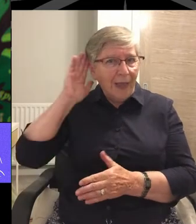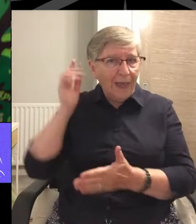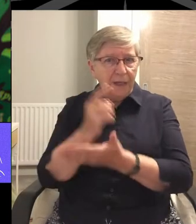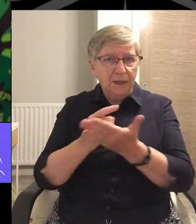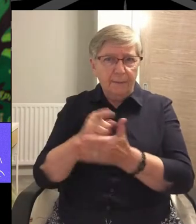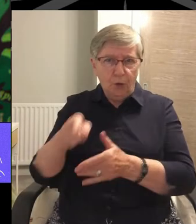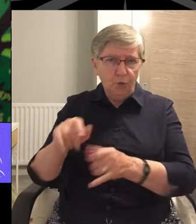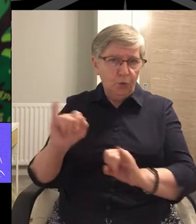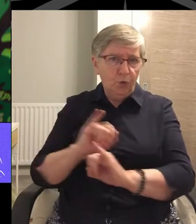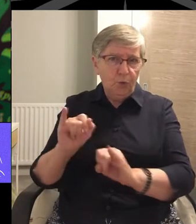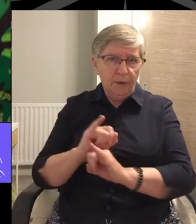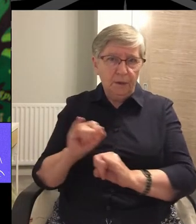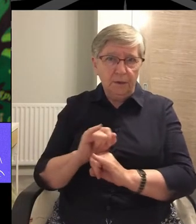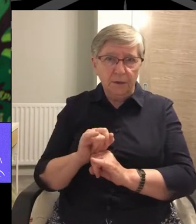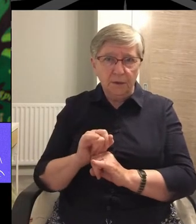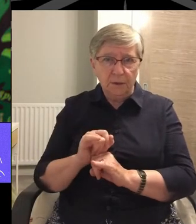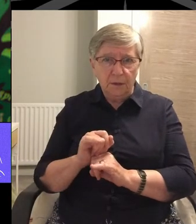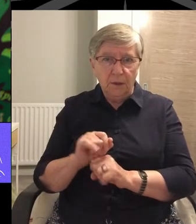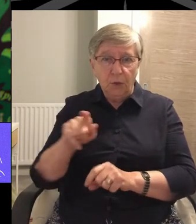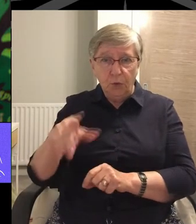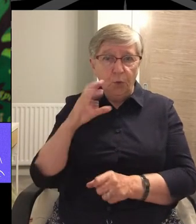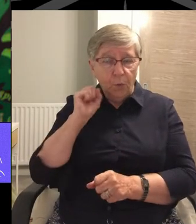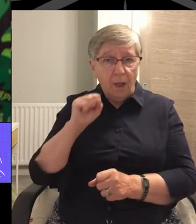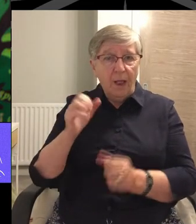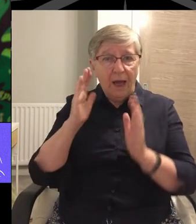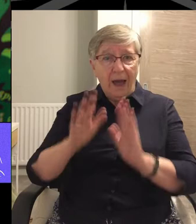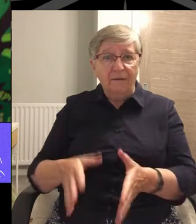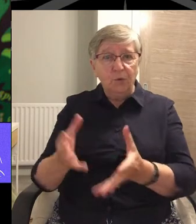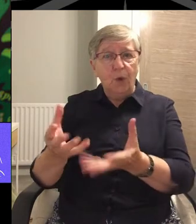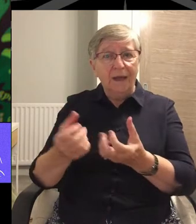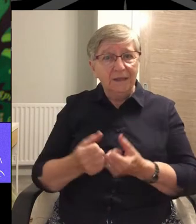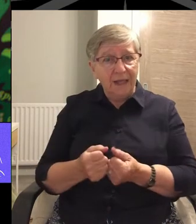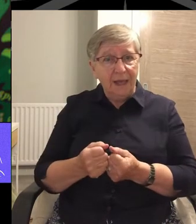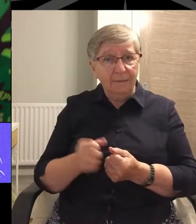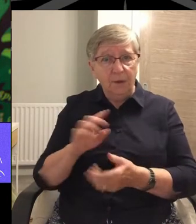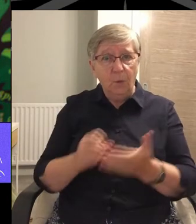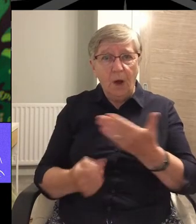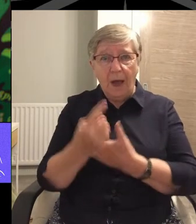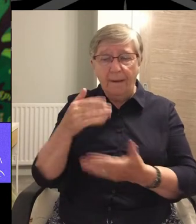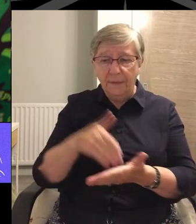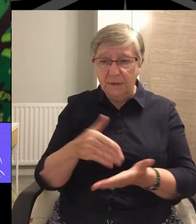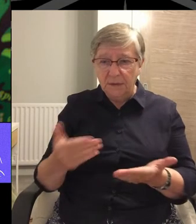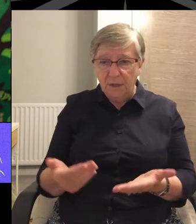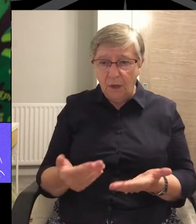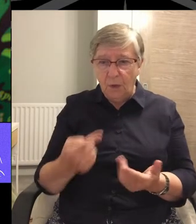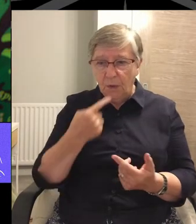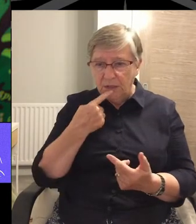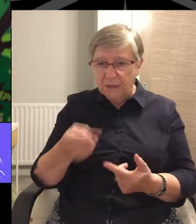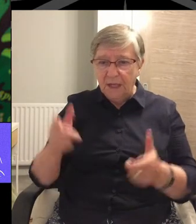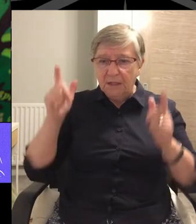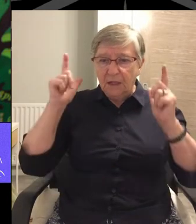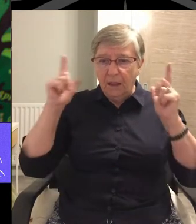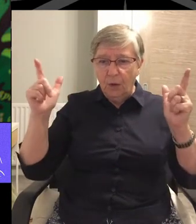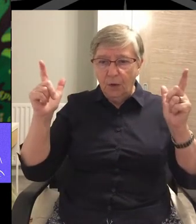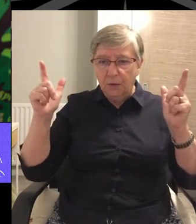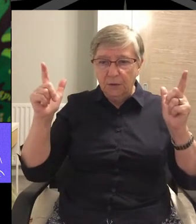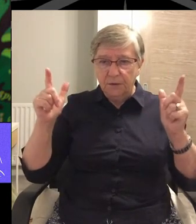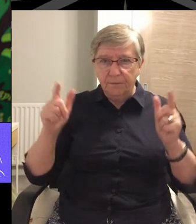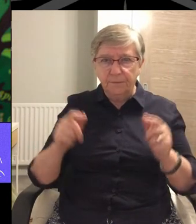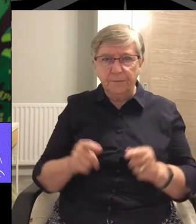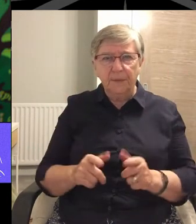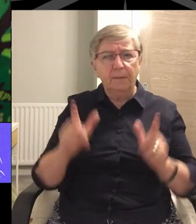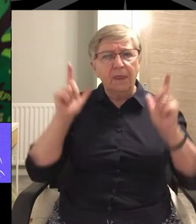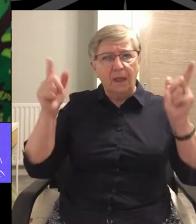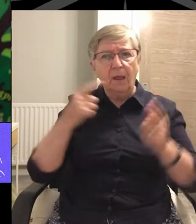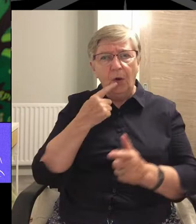bear the consequences of your lewdness and your detestable practices, declares the Lord. But this is what the sovereign